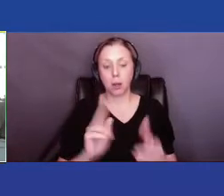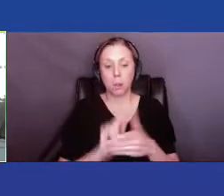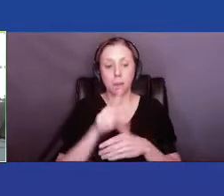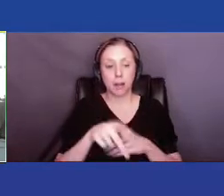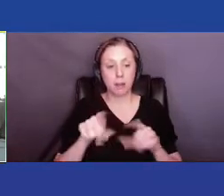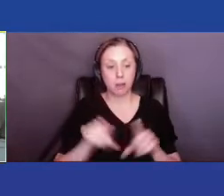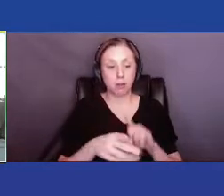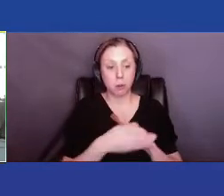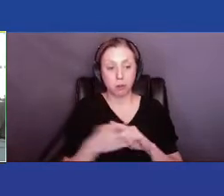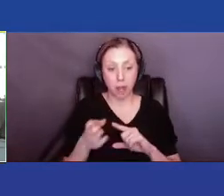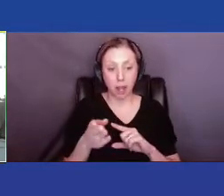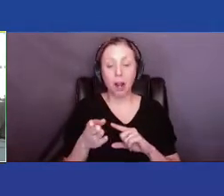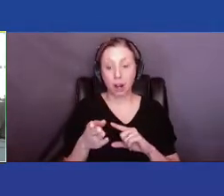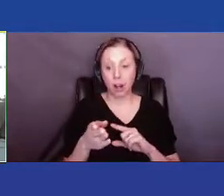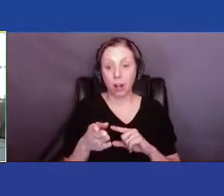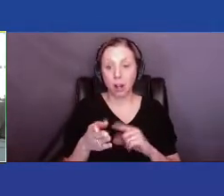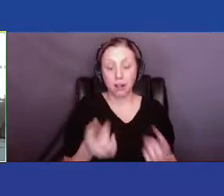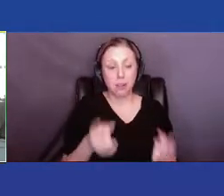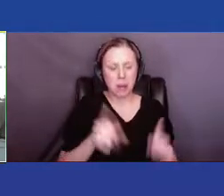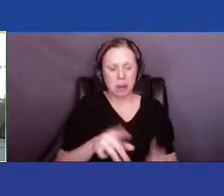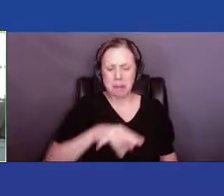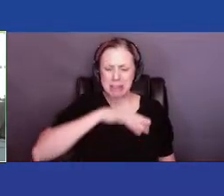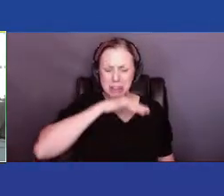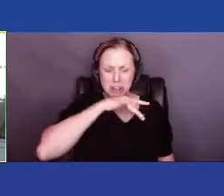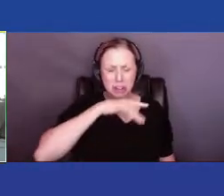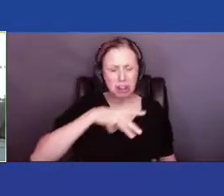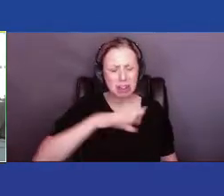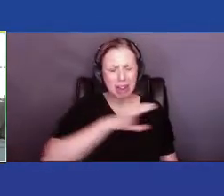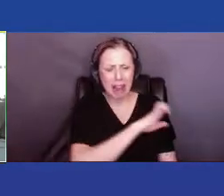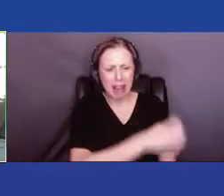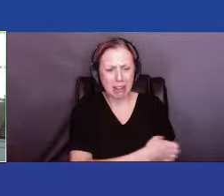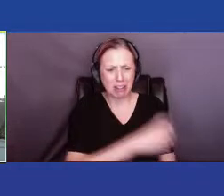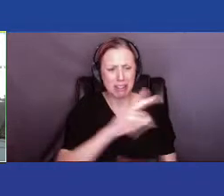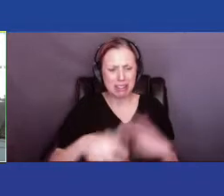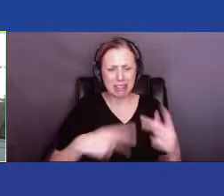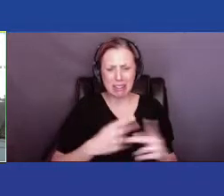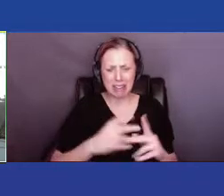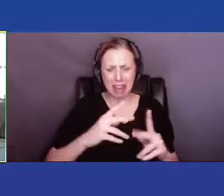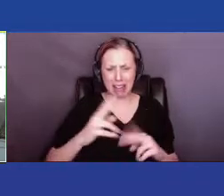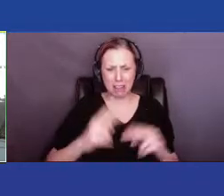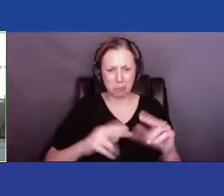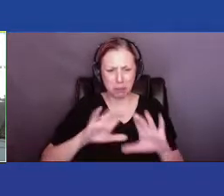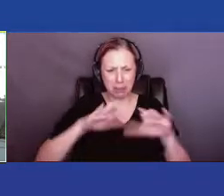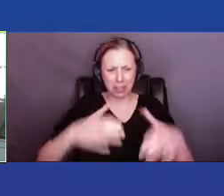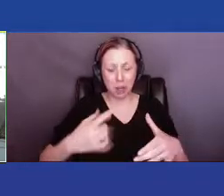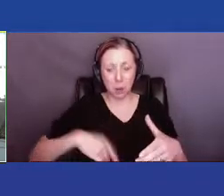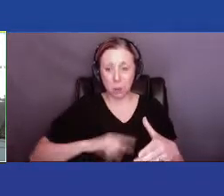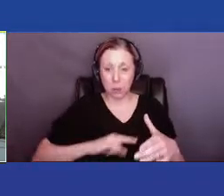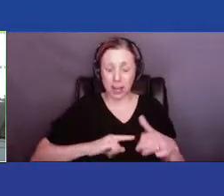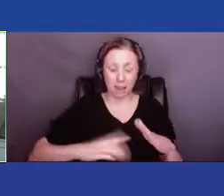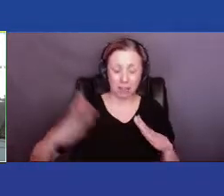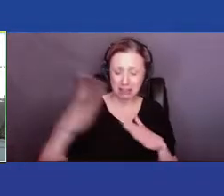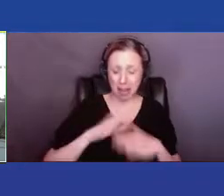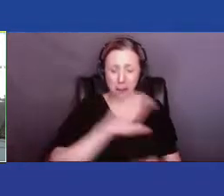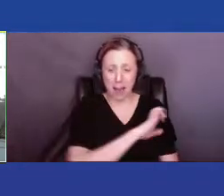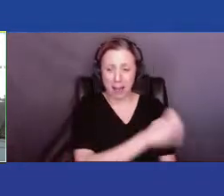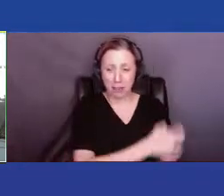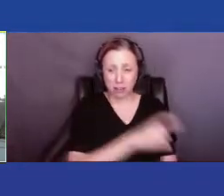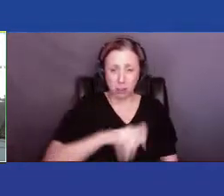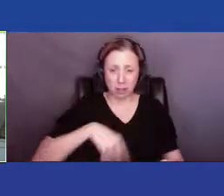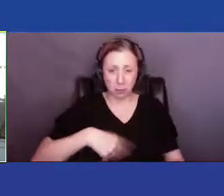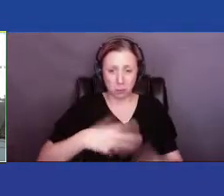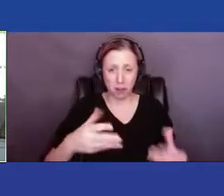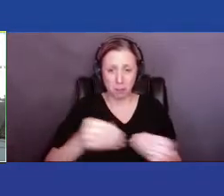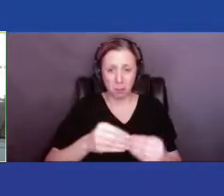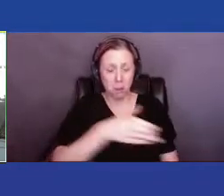up, and they're particularly dirty energy. They're the kind of plants that go on when we're at peak energy and we need to provide more power to the grid on